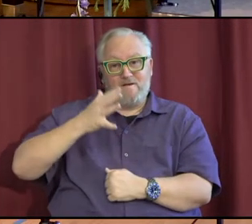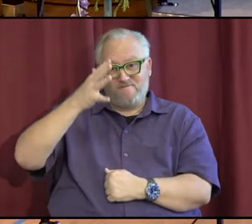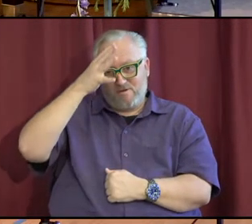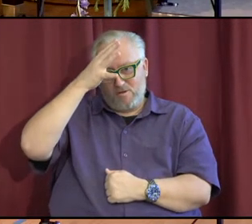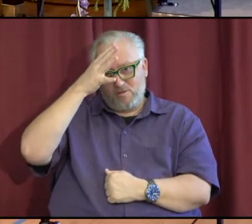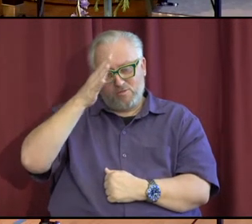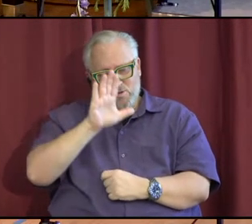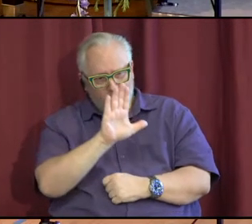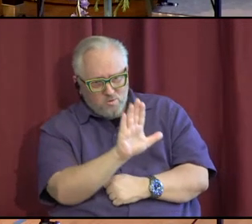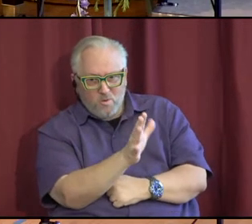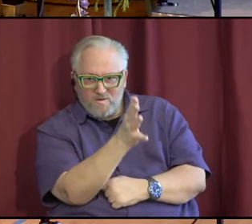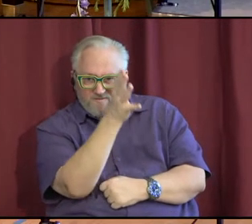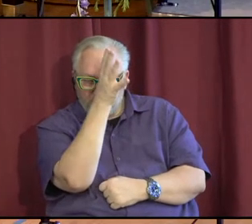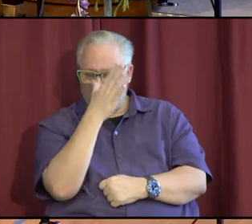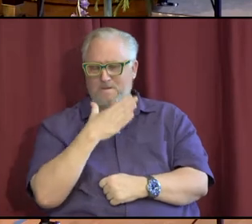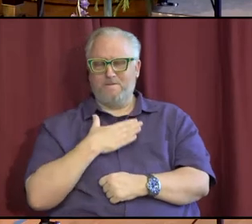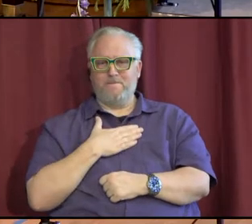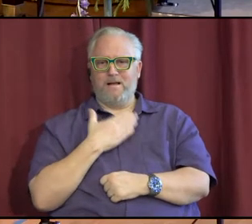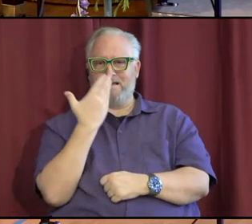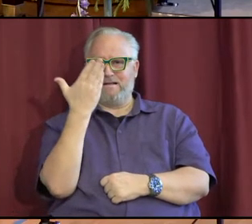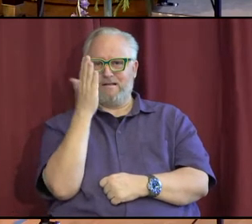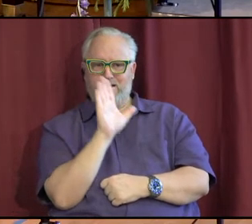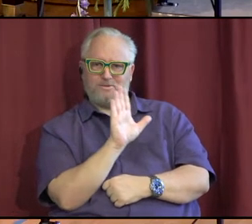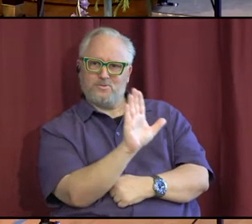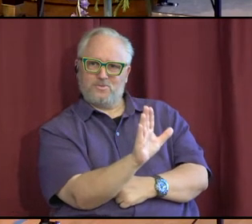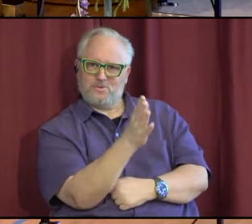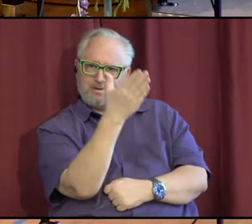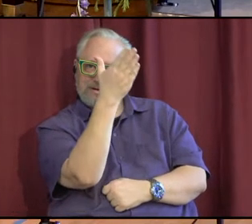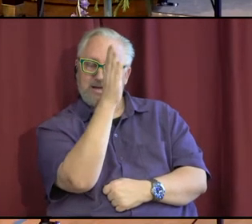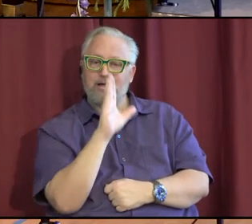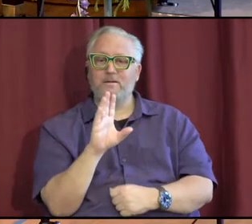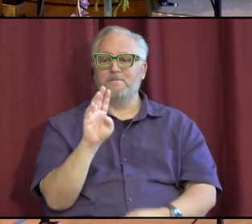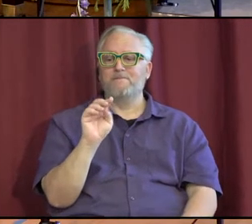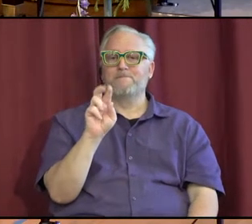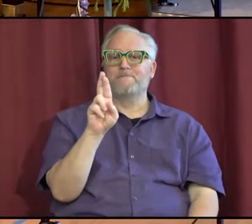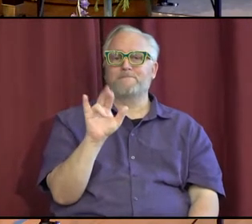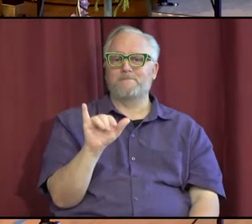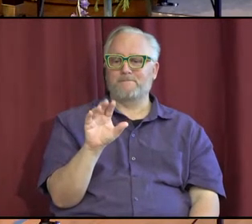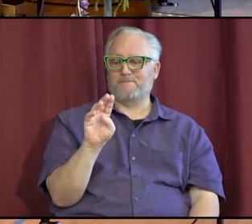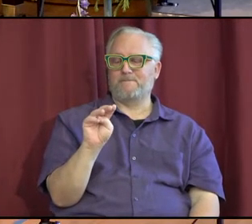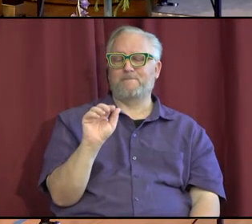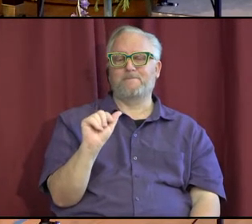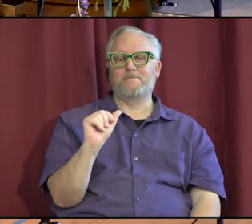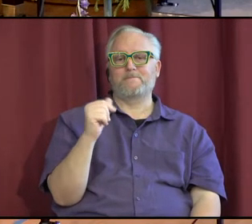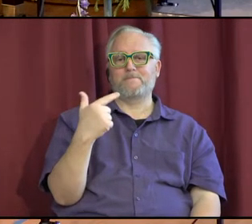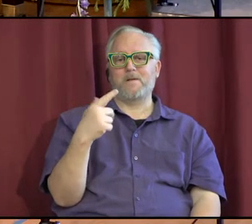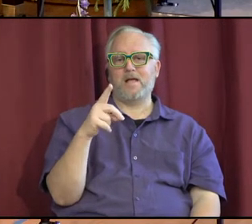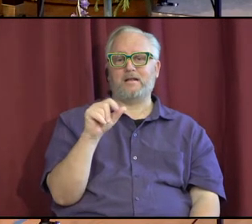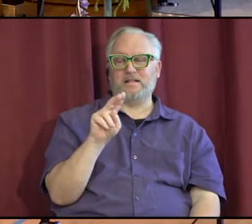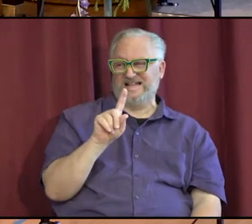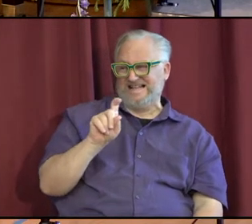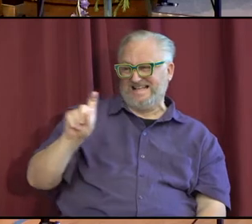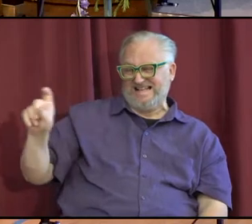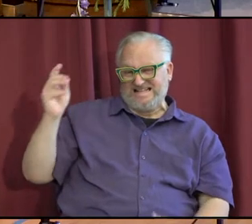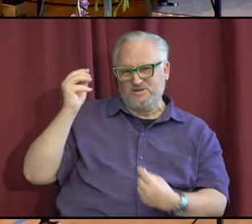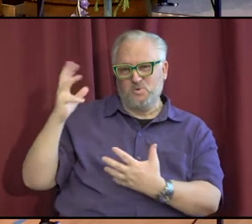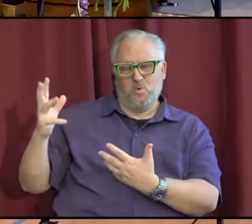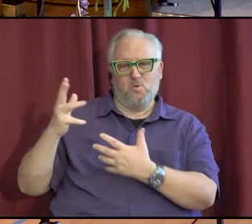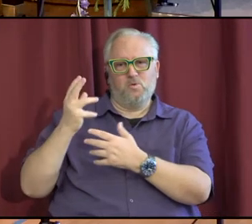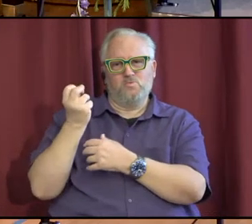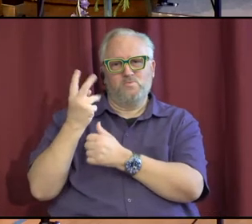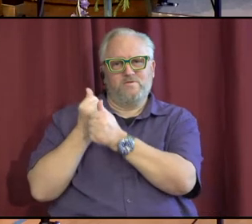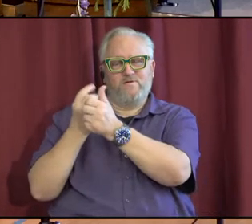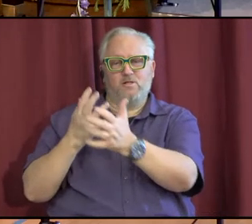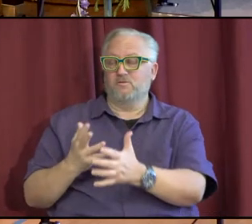my God and your God.'" Mary Magdalene went and announced to the disciples, "I have seen the